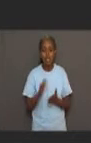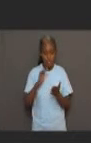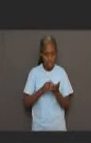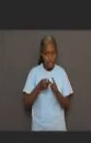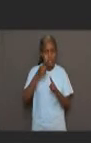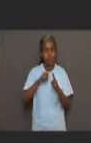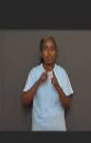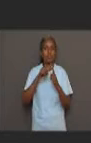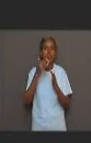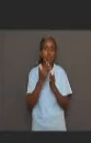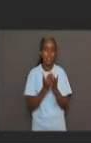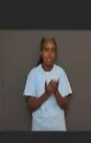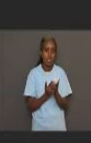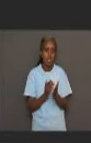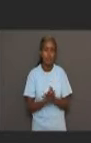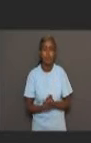Let's get back to our lesson.